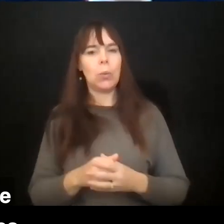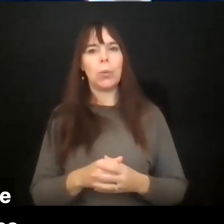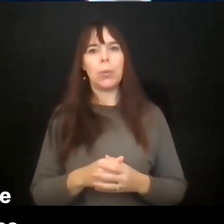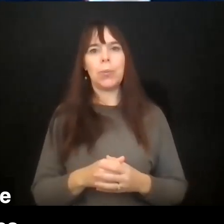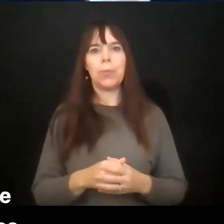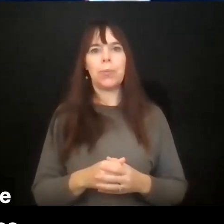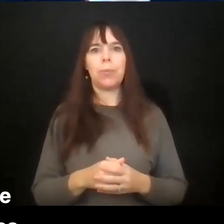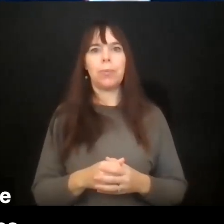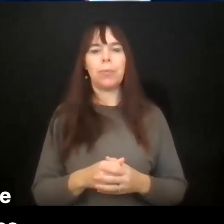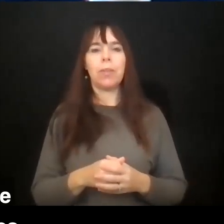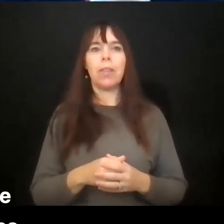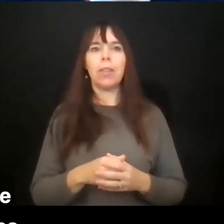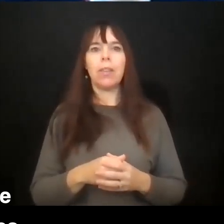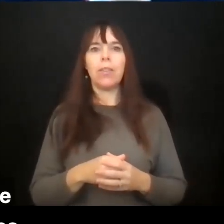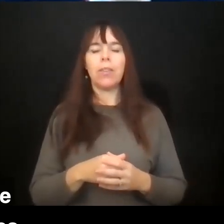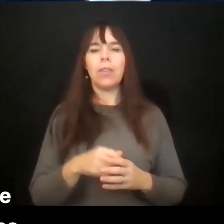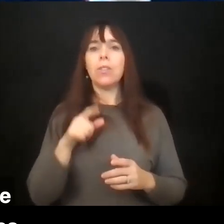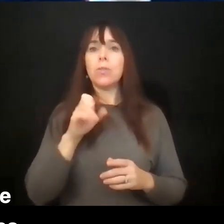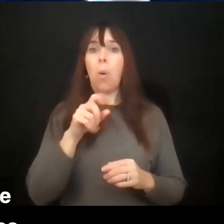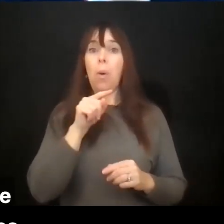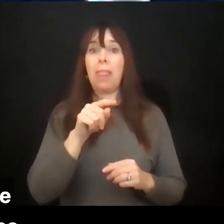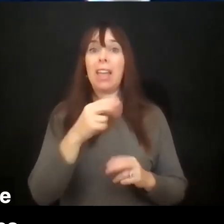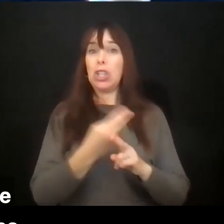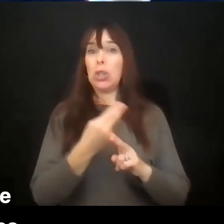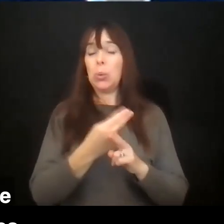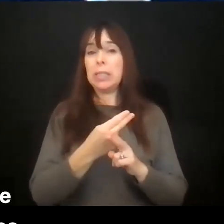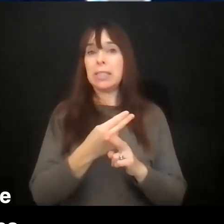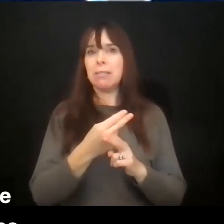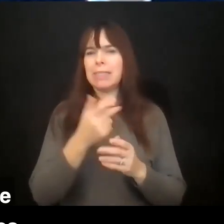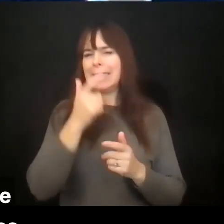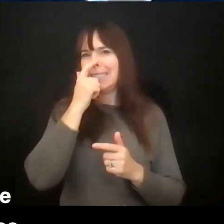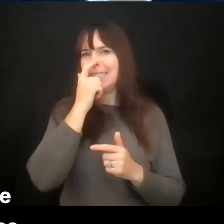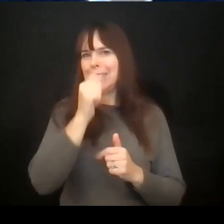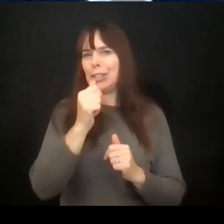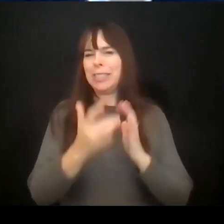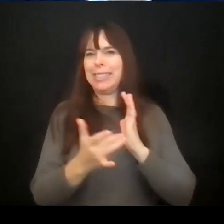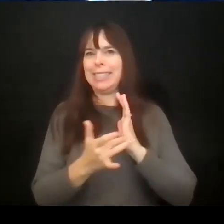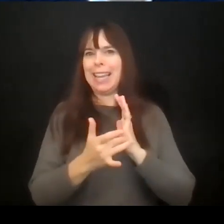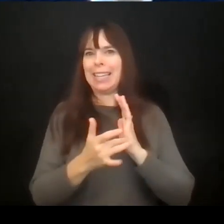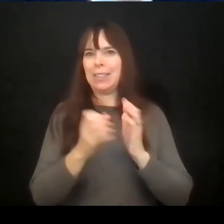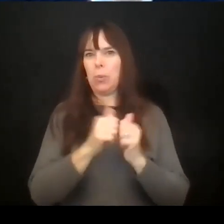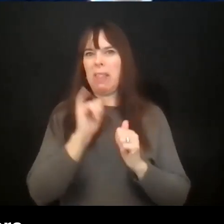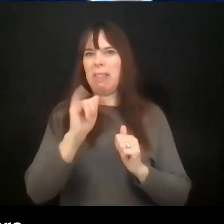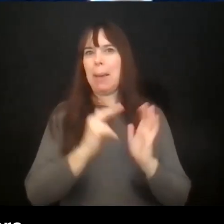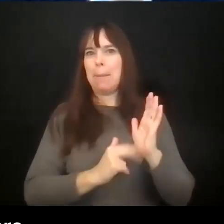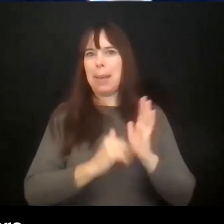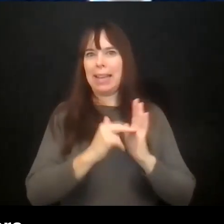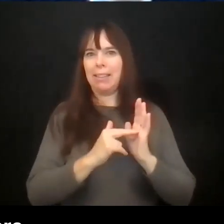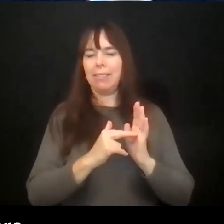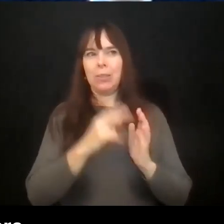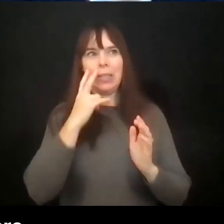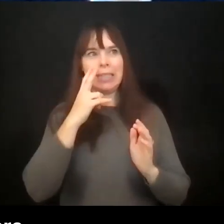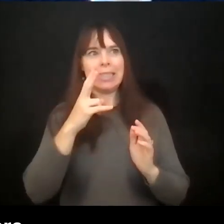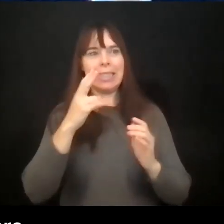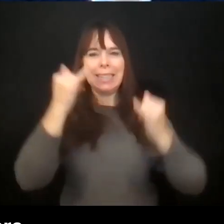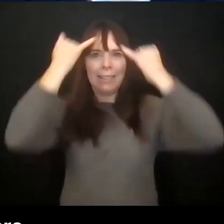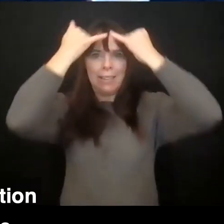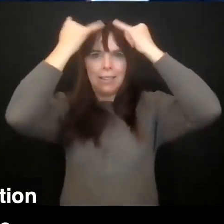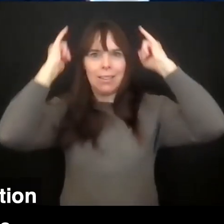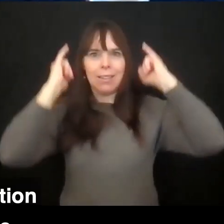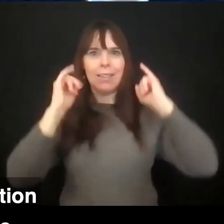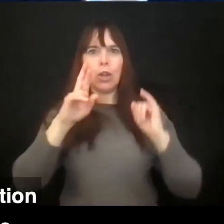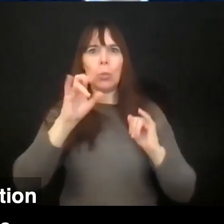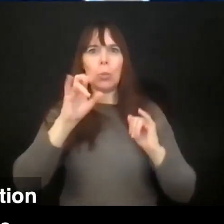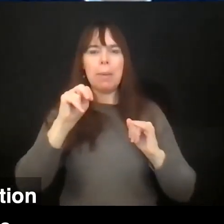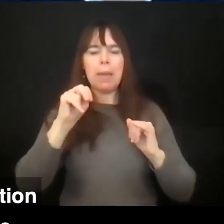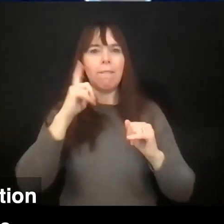Here, she uses some interesting techniques. Look at the ribbon here.